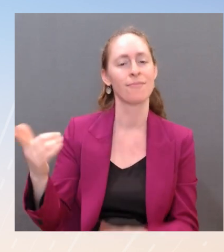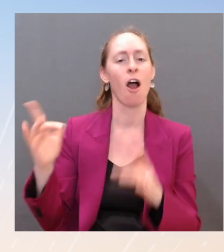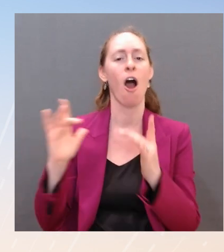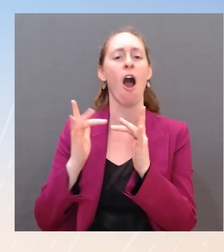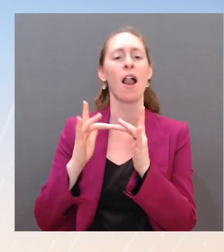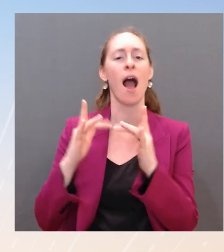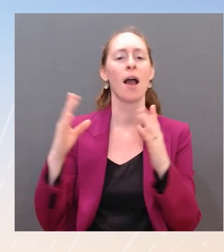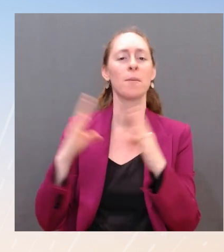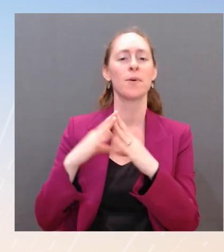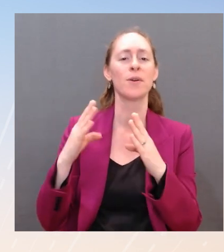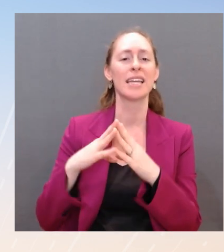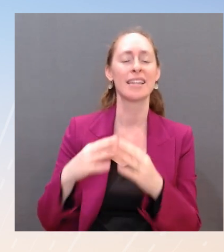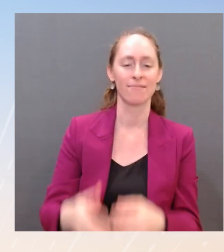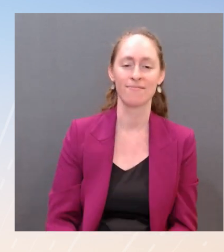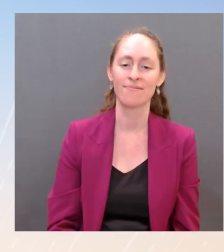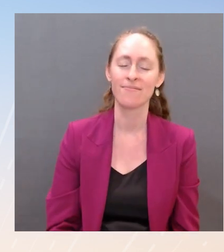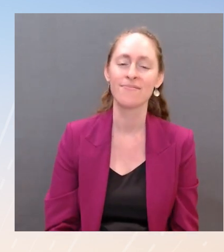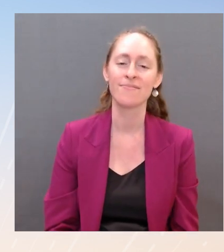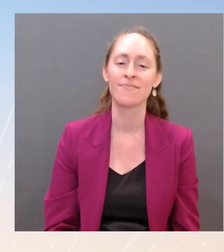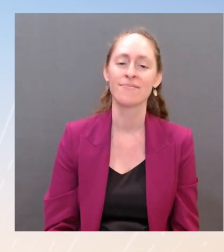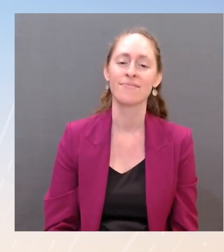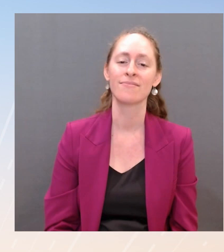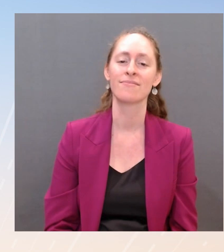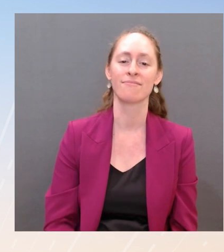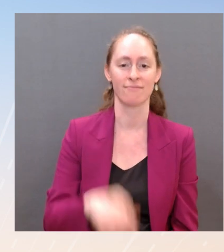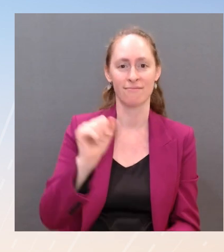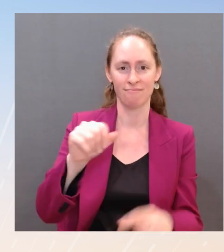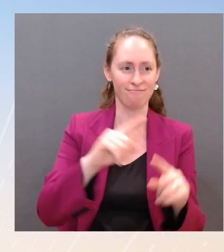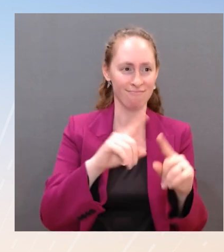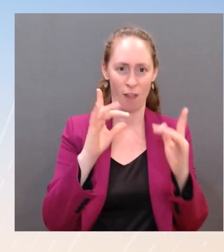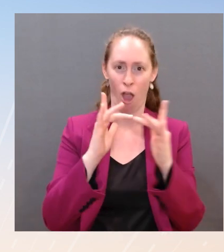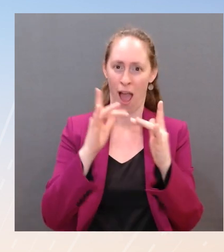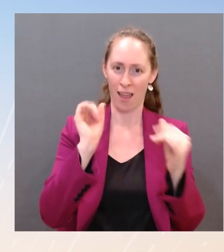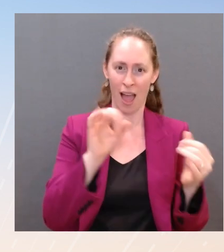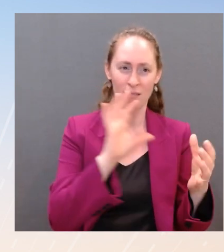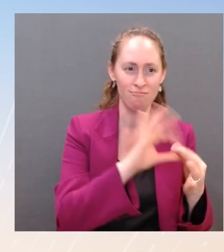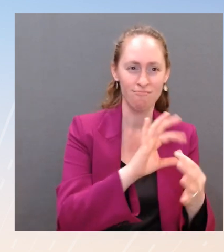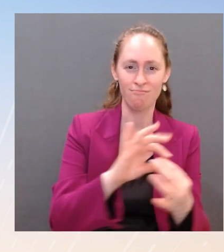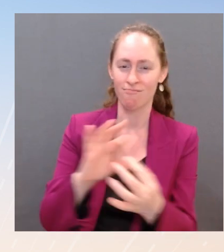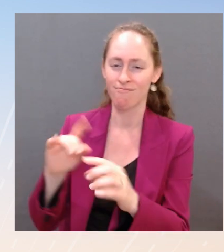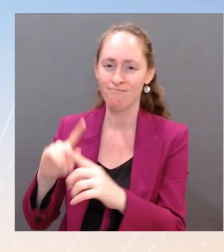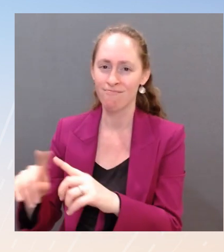that represent them. So I just want to thank my incredible group.